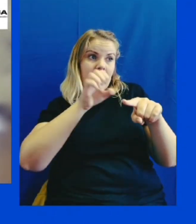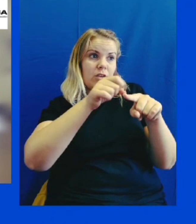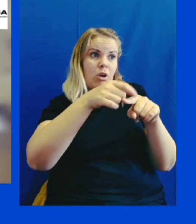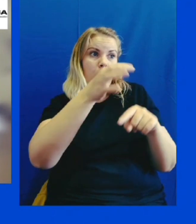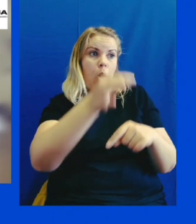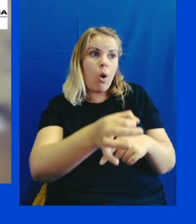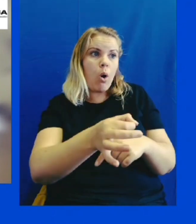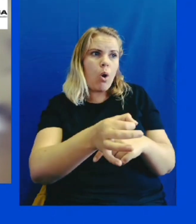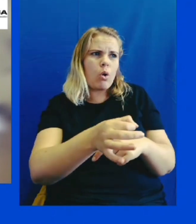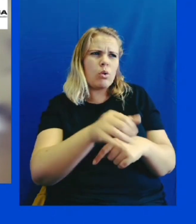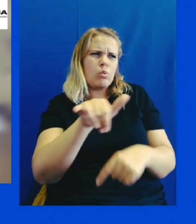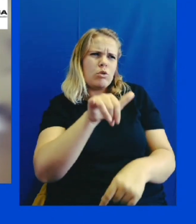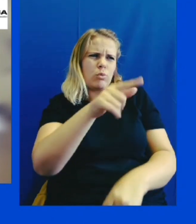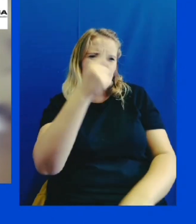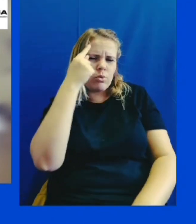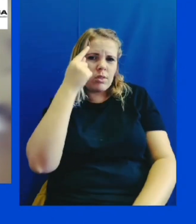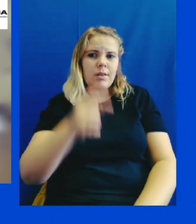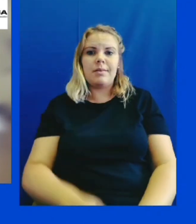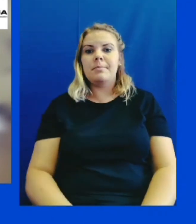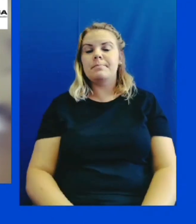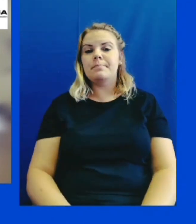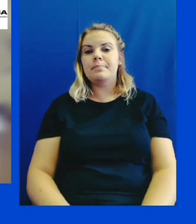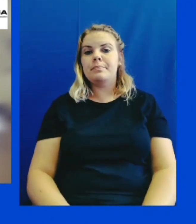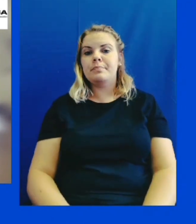any mishaps on the tougher holes?